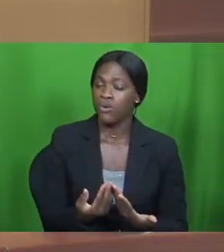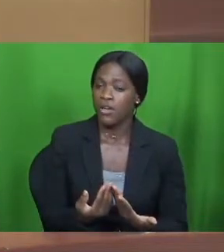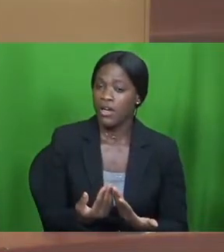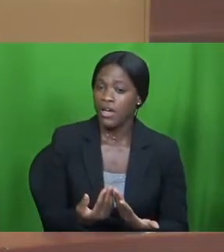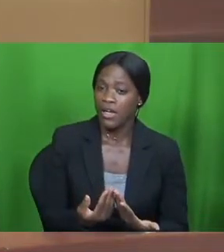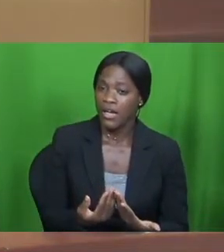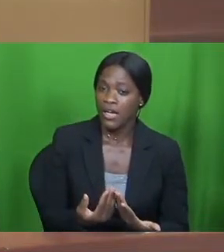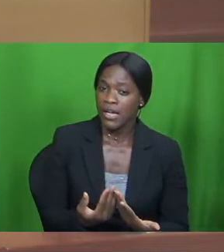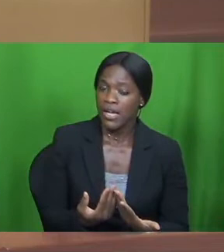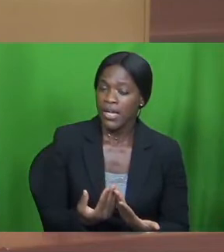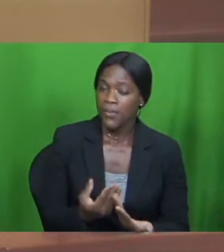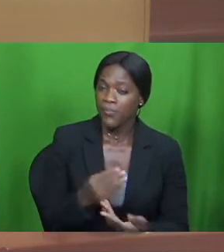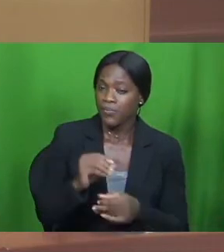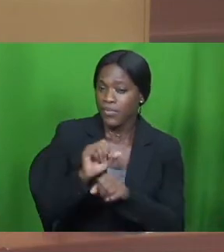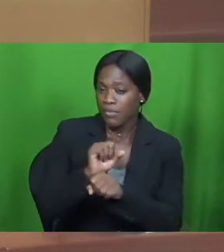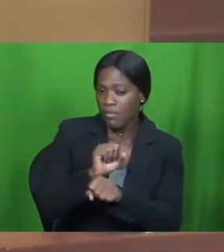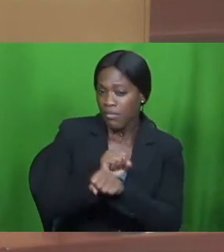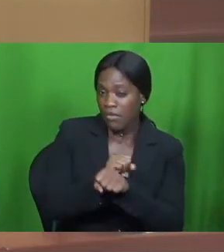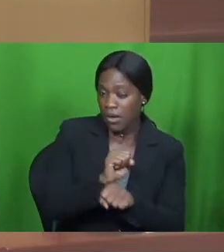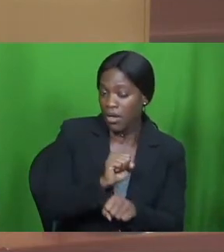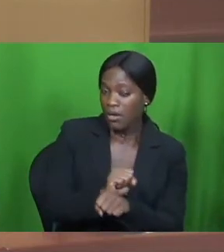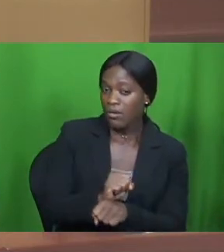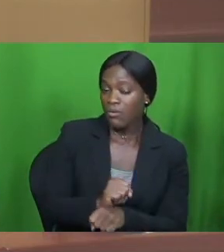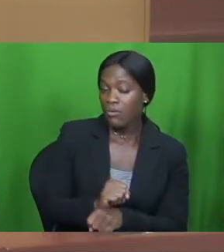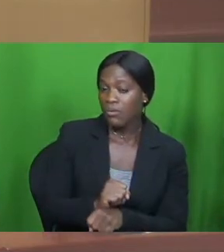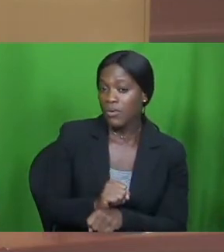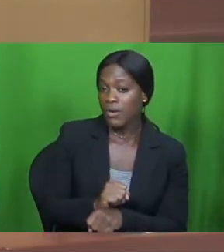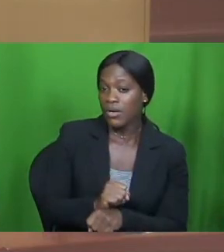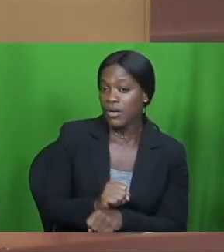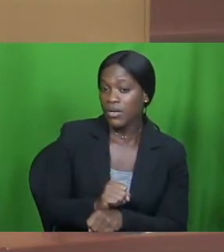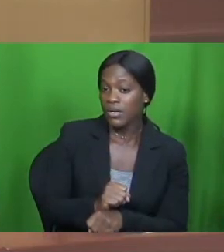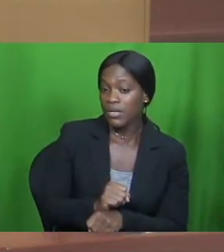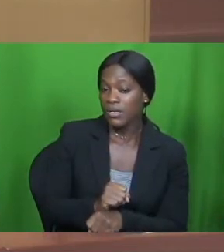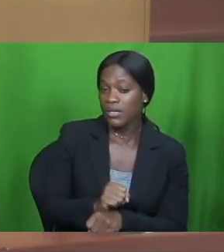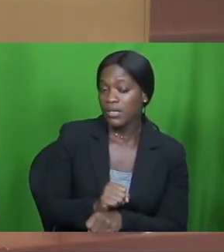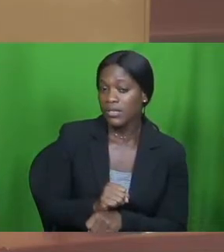work of our late Honorable